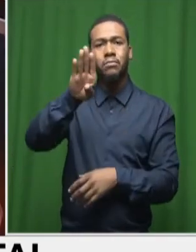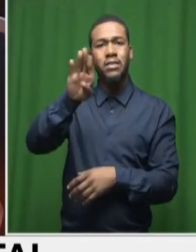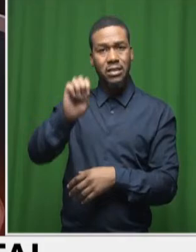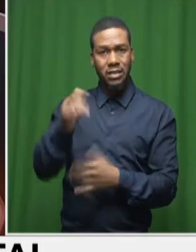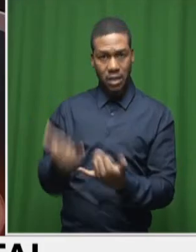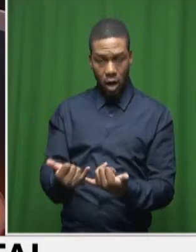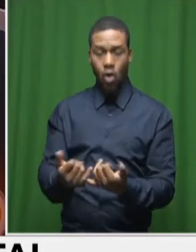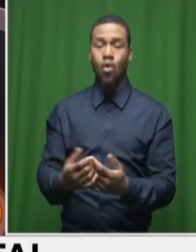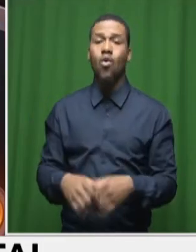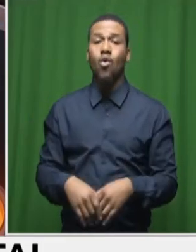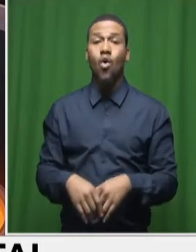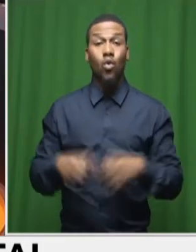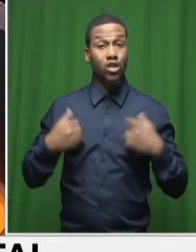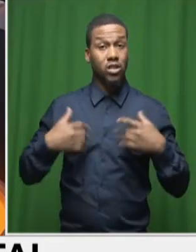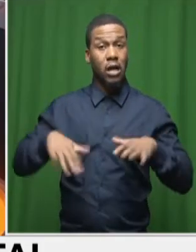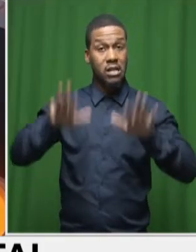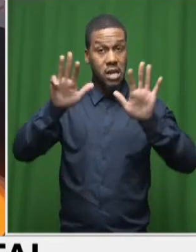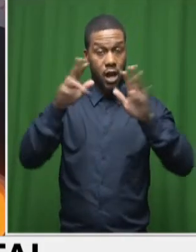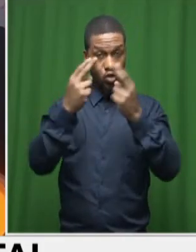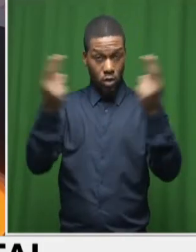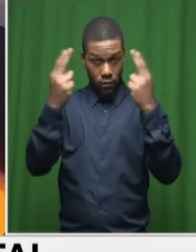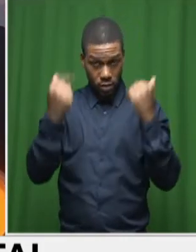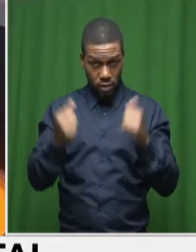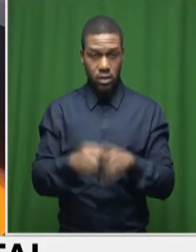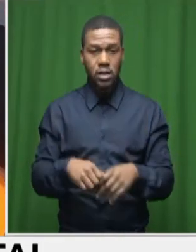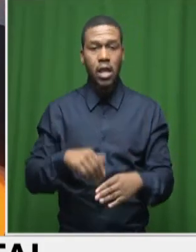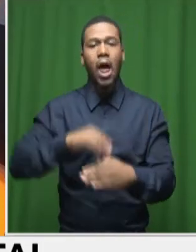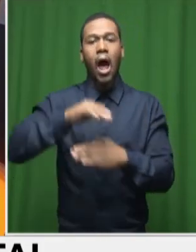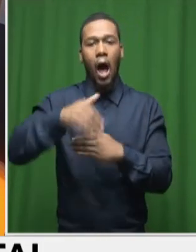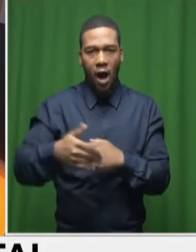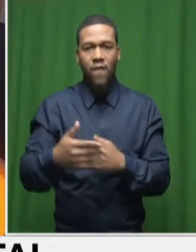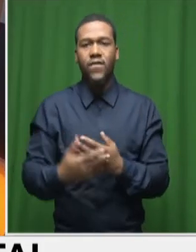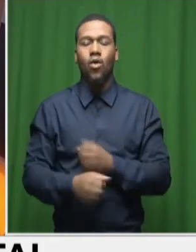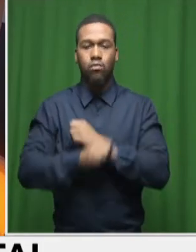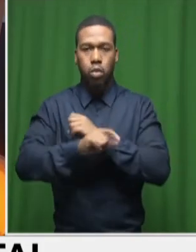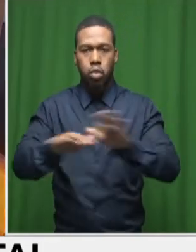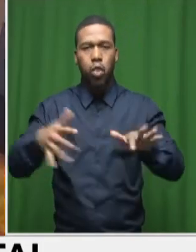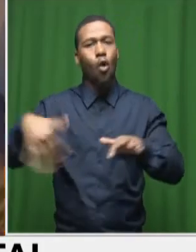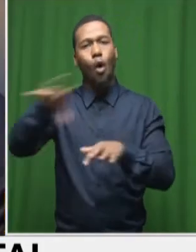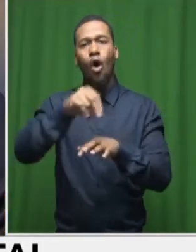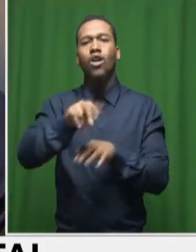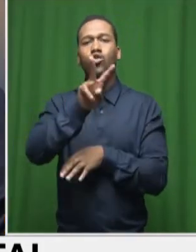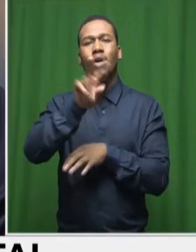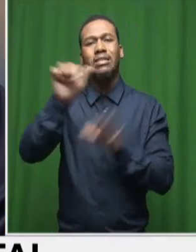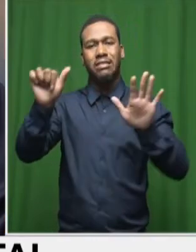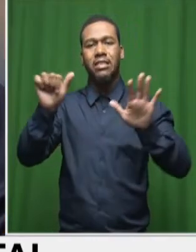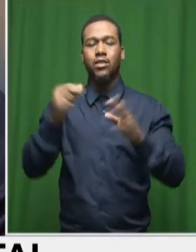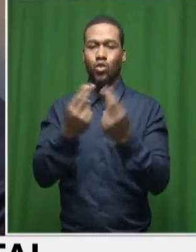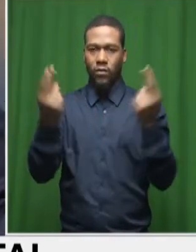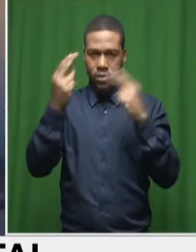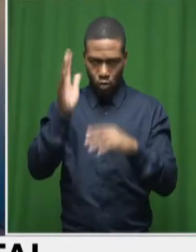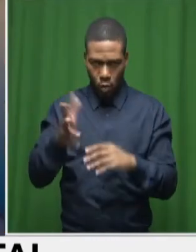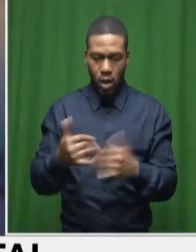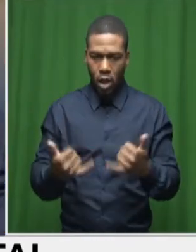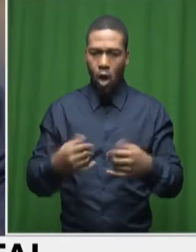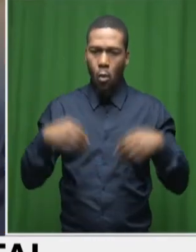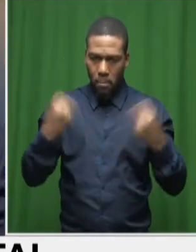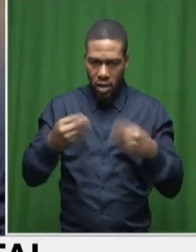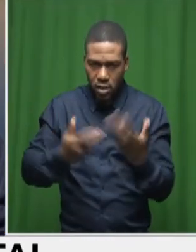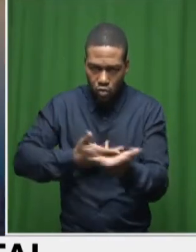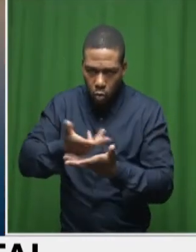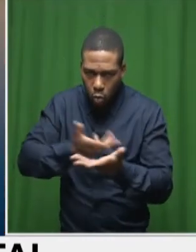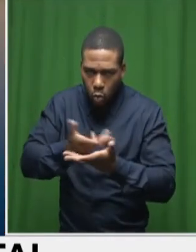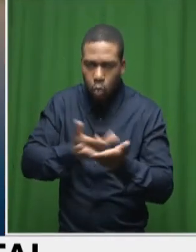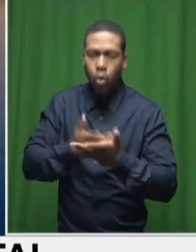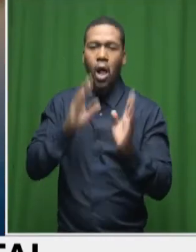9 universities, and we'll be rolling out to the rest of the 26 universities. But we are also having conversations with private